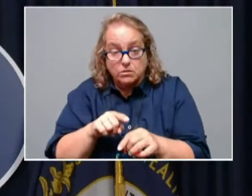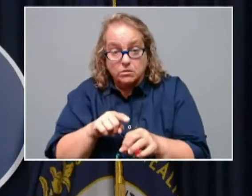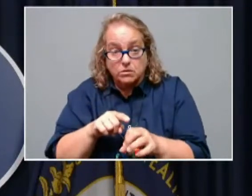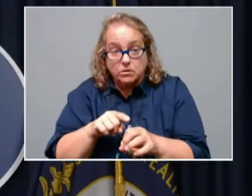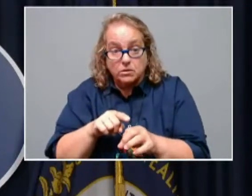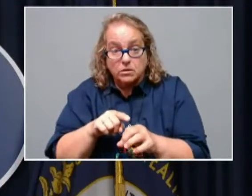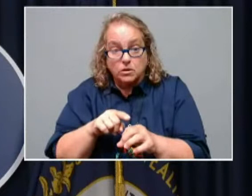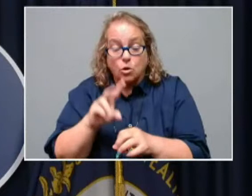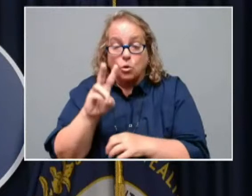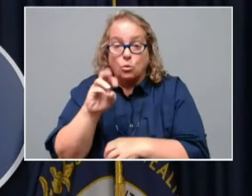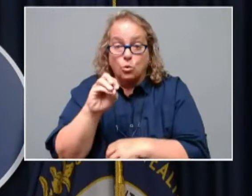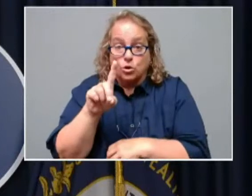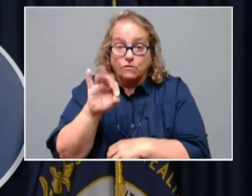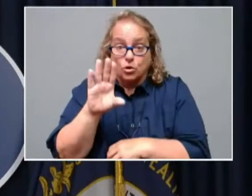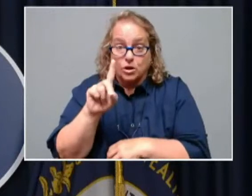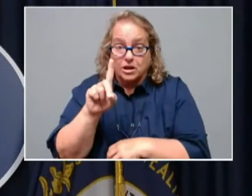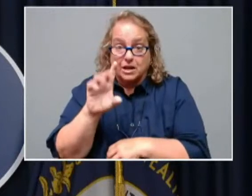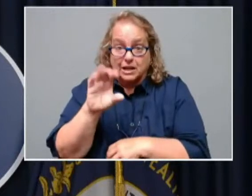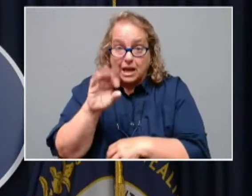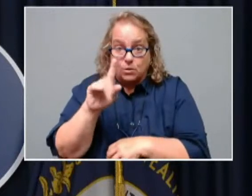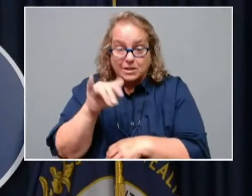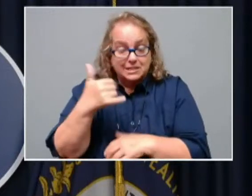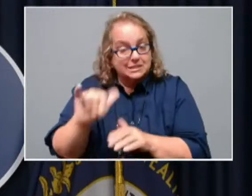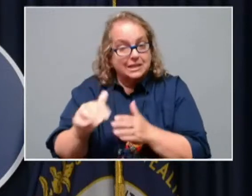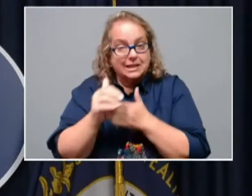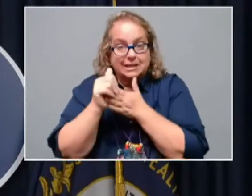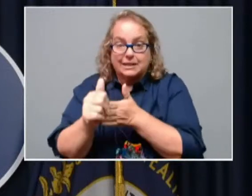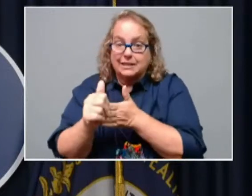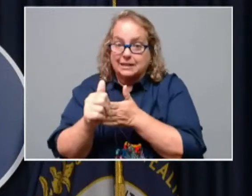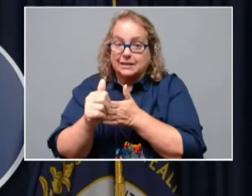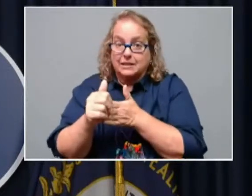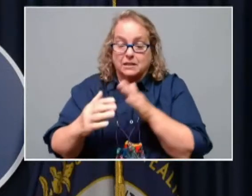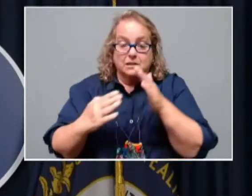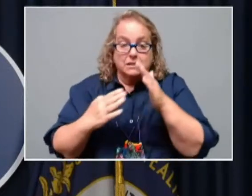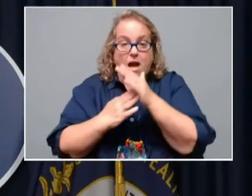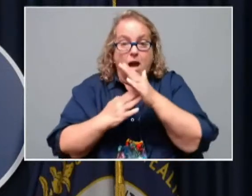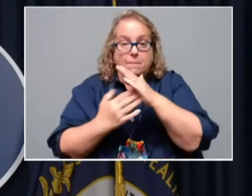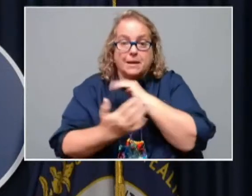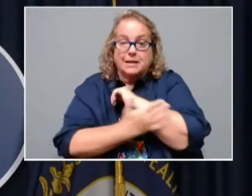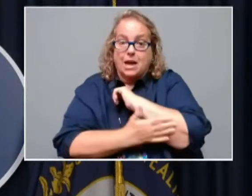Woodford County still leading the way in our top counties at 72%.